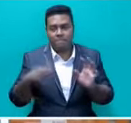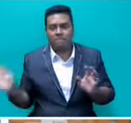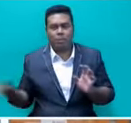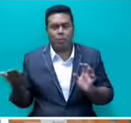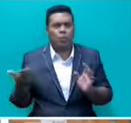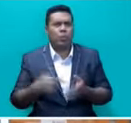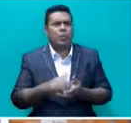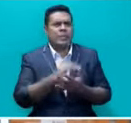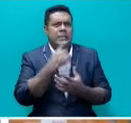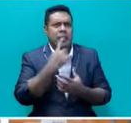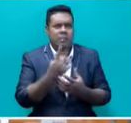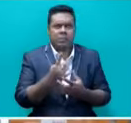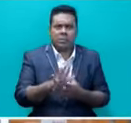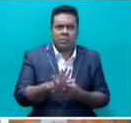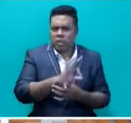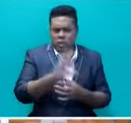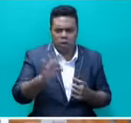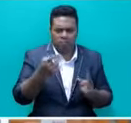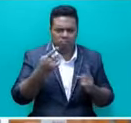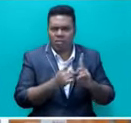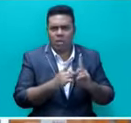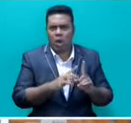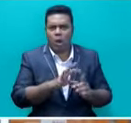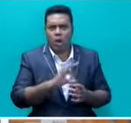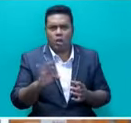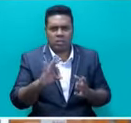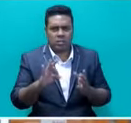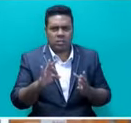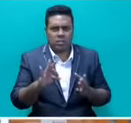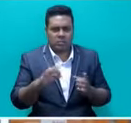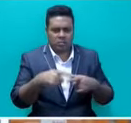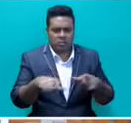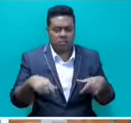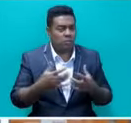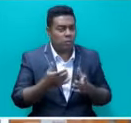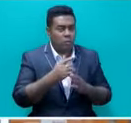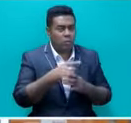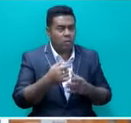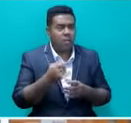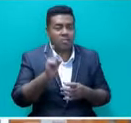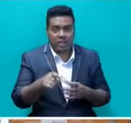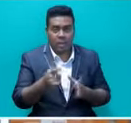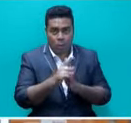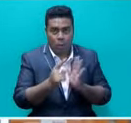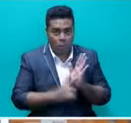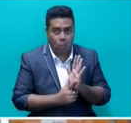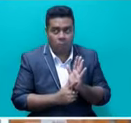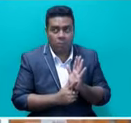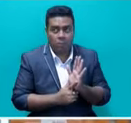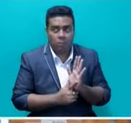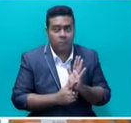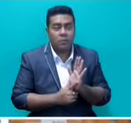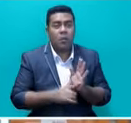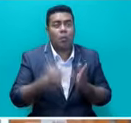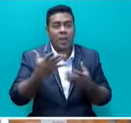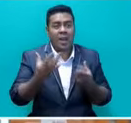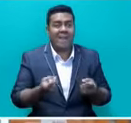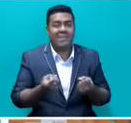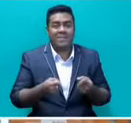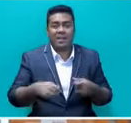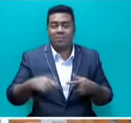Under this definition, it does not fall as gross indecency. And that's one of the lacunas in the law at the moment. We've recently had a